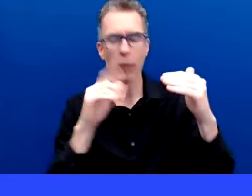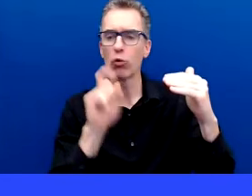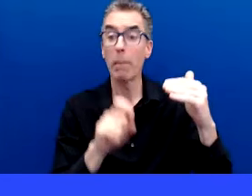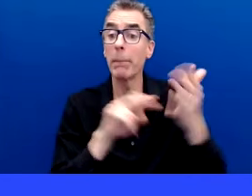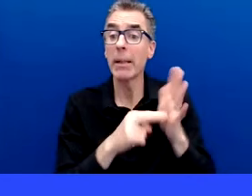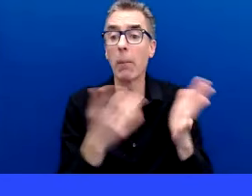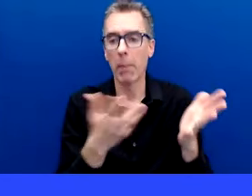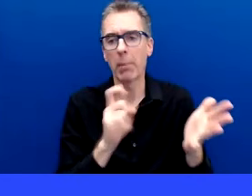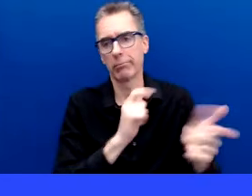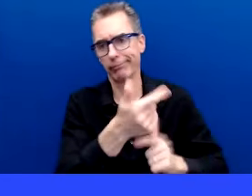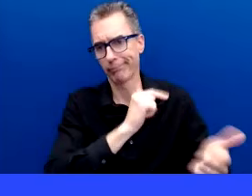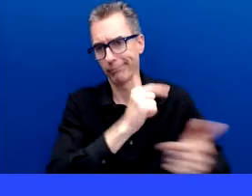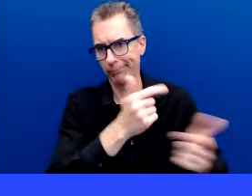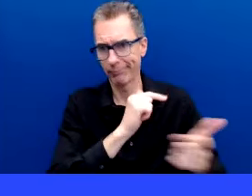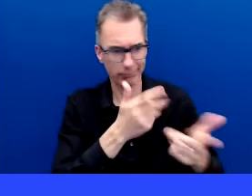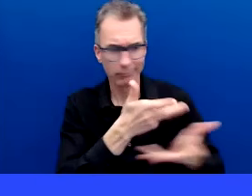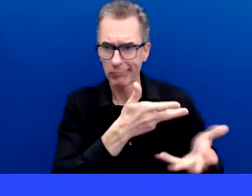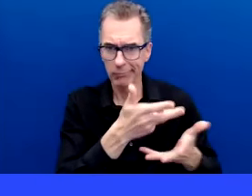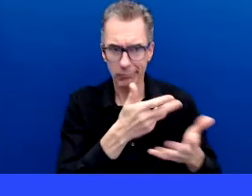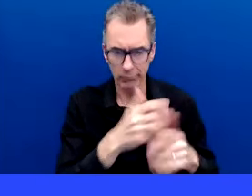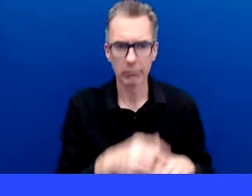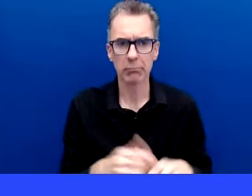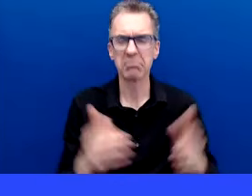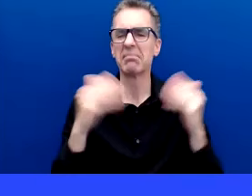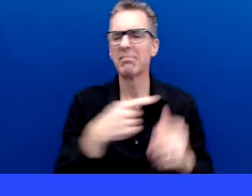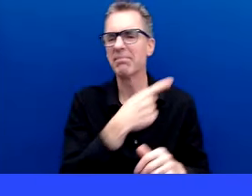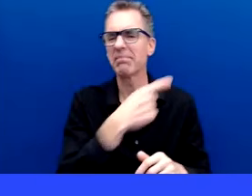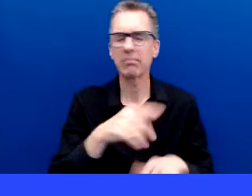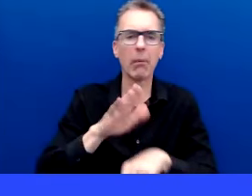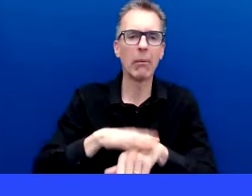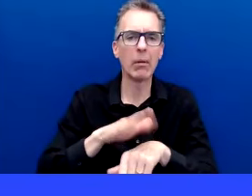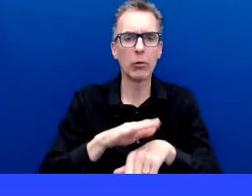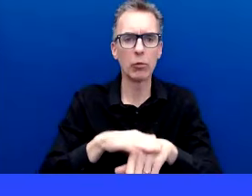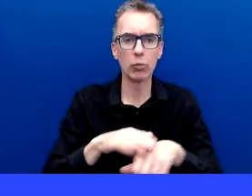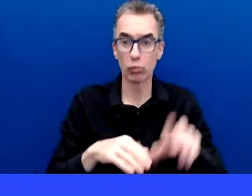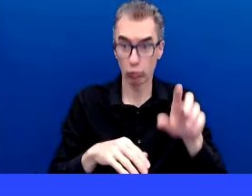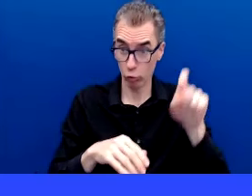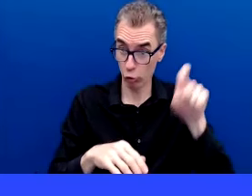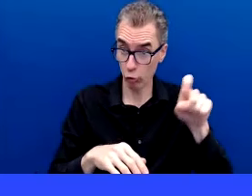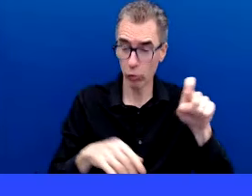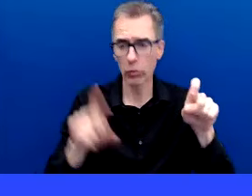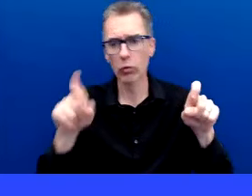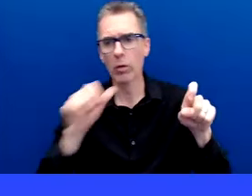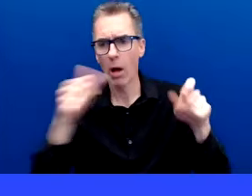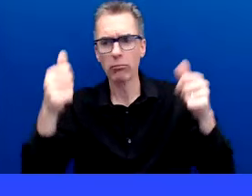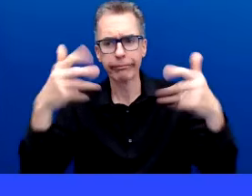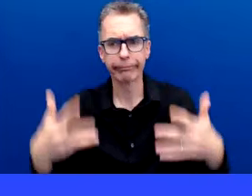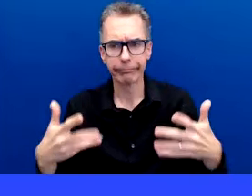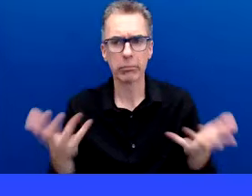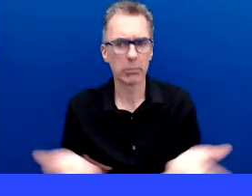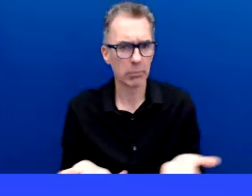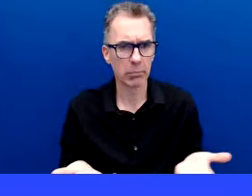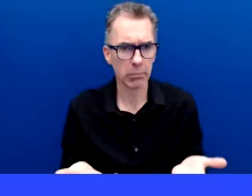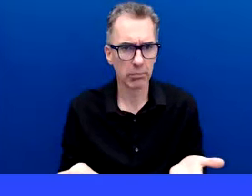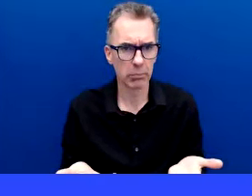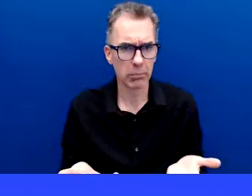So here's some do's and don'ts for RSI. So what would be considered, yes,